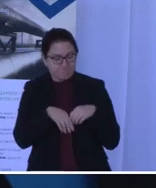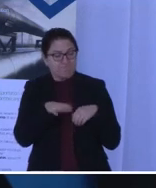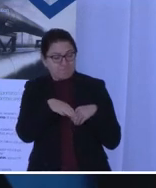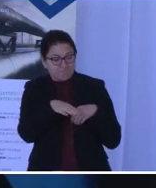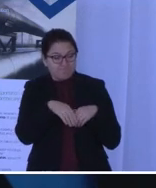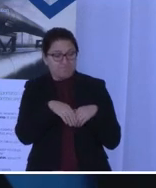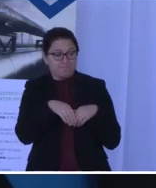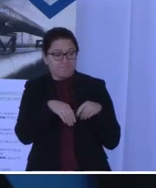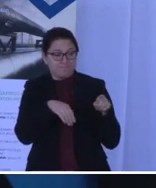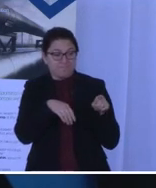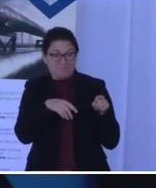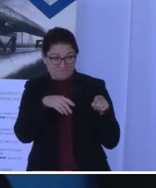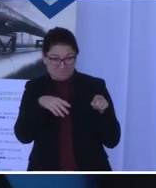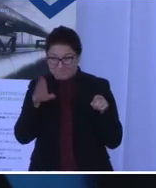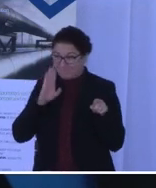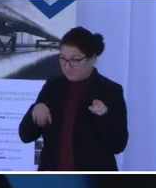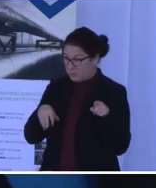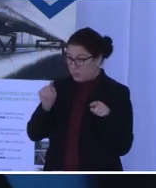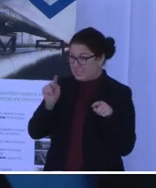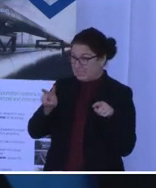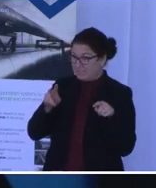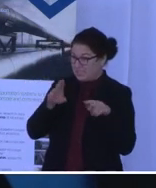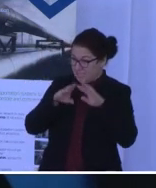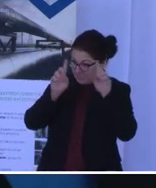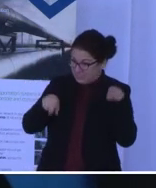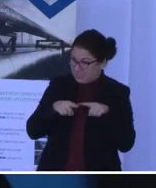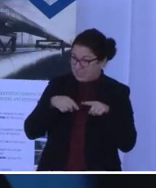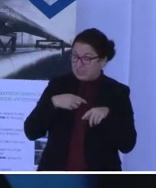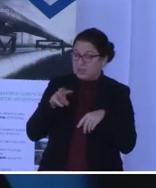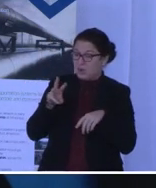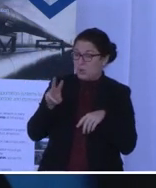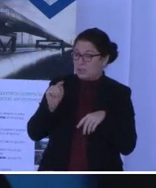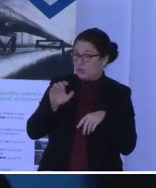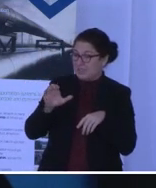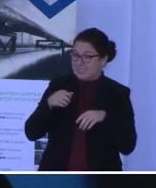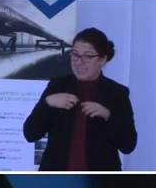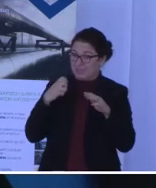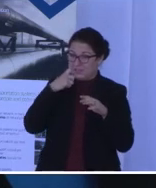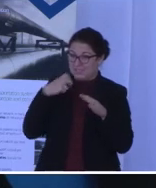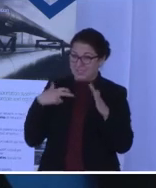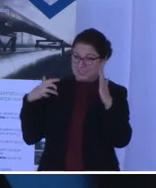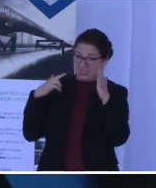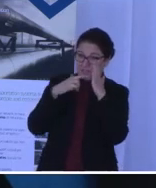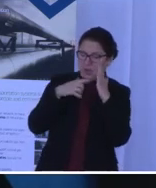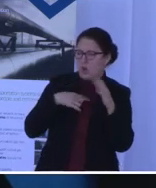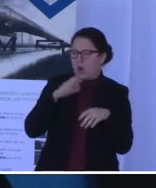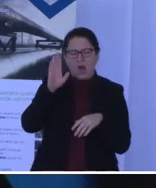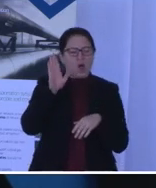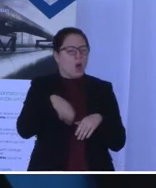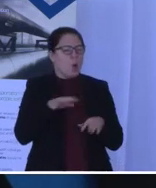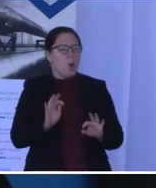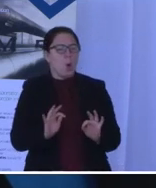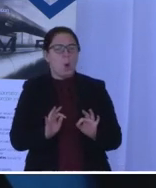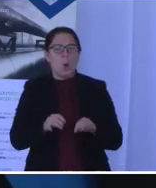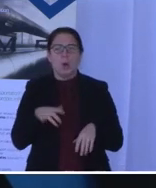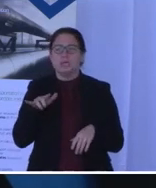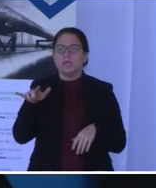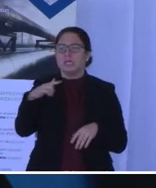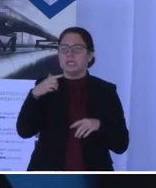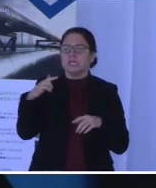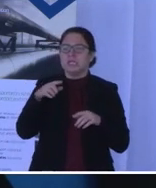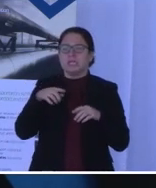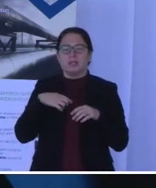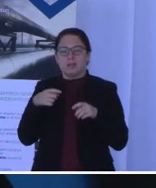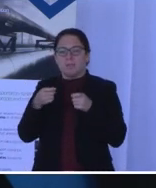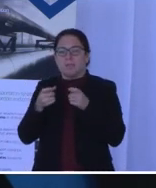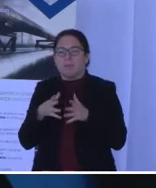"The TV's on and a plane just hit the World Trade Center." And I thought it was some small plane with some pilot got confused,